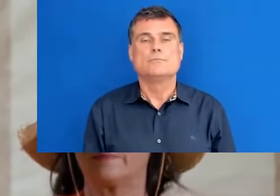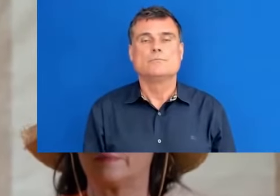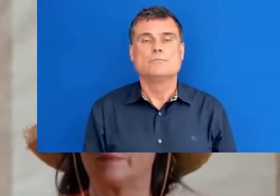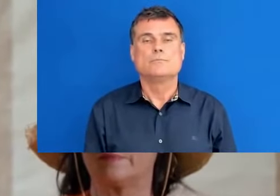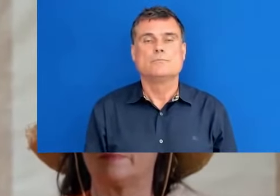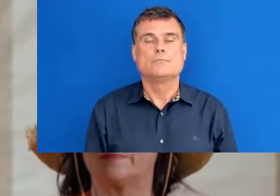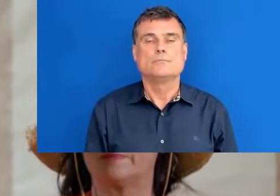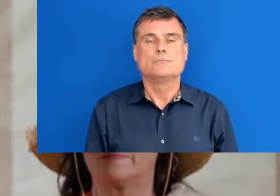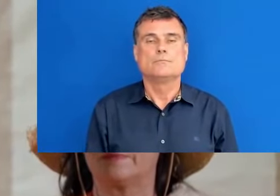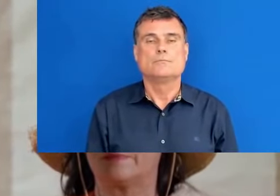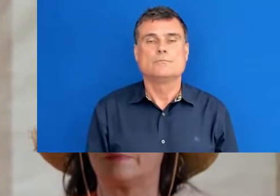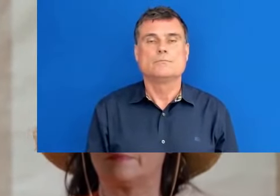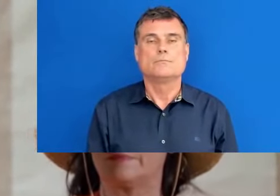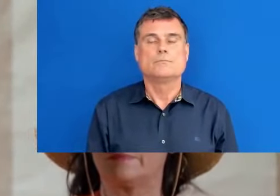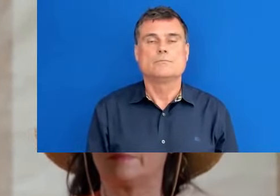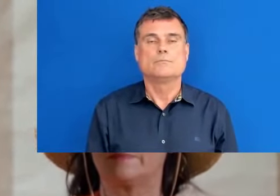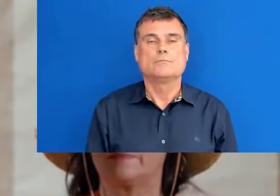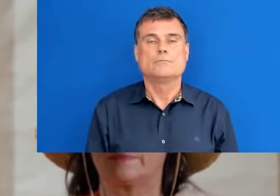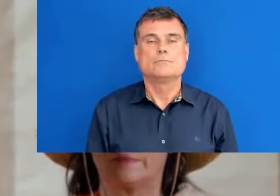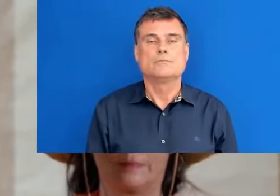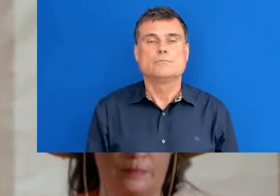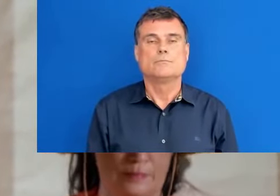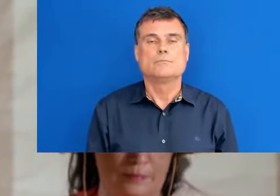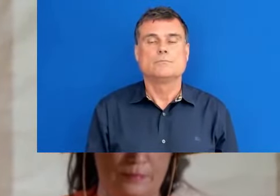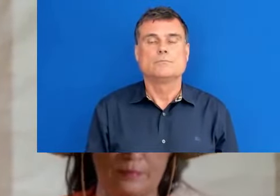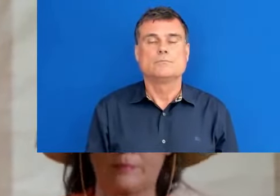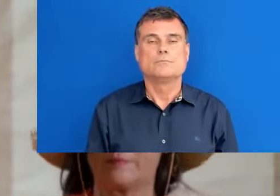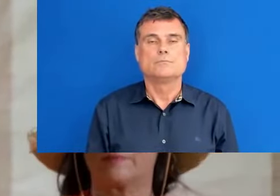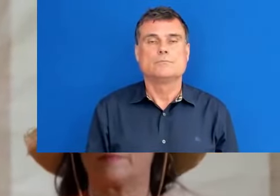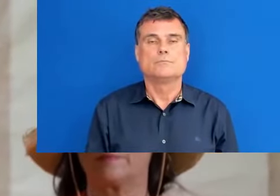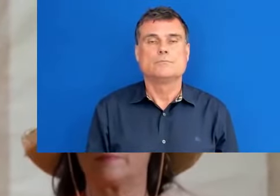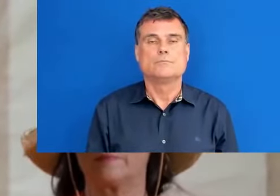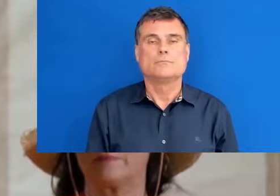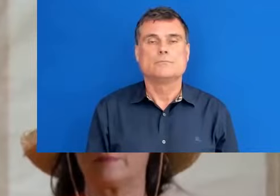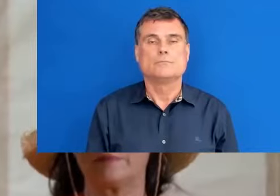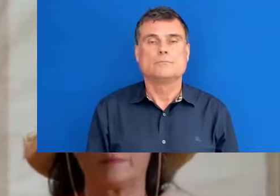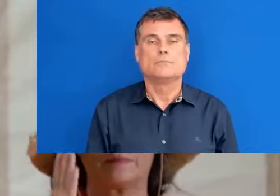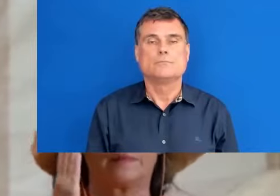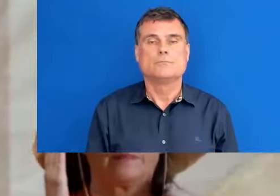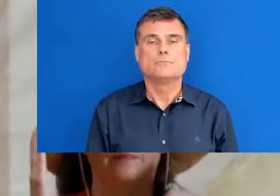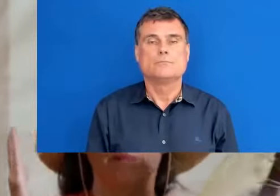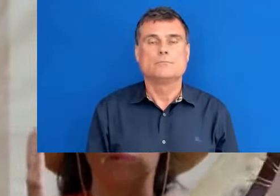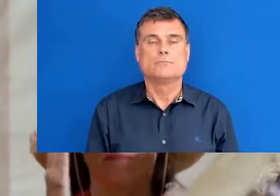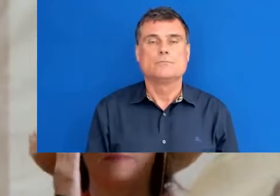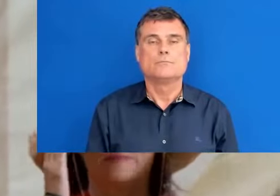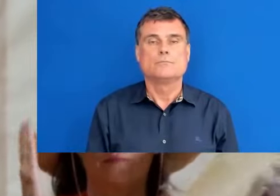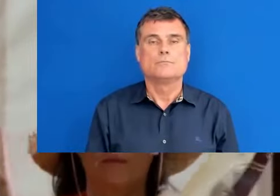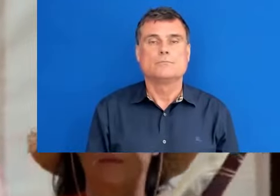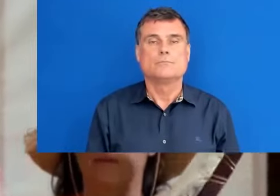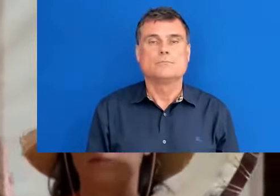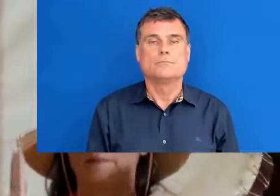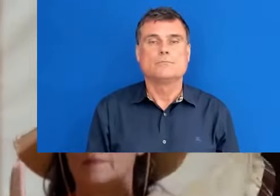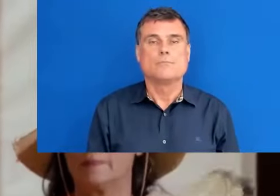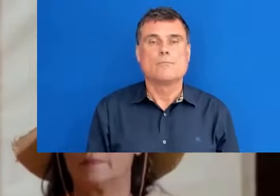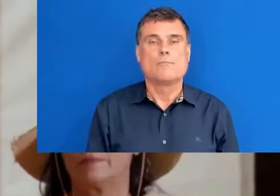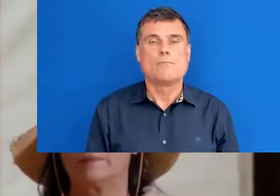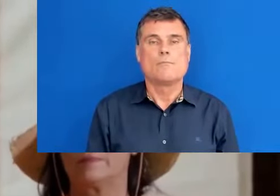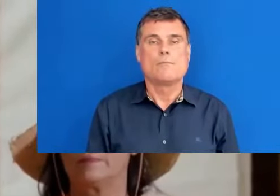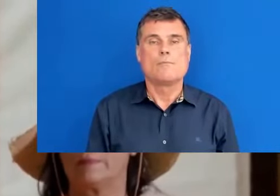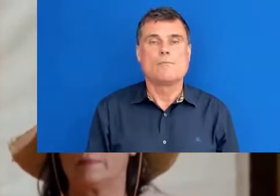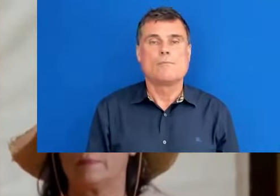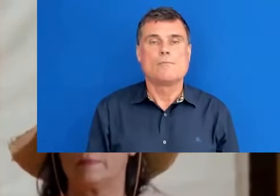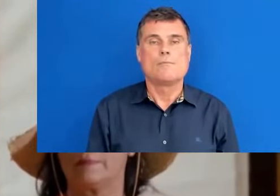Asiam nesieya, Anta Mary Point, tenitsina kumatquiam, amitsep kotquilam, ikla,